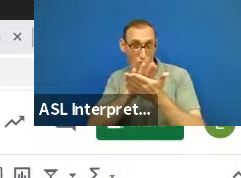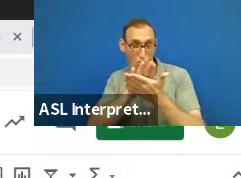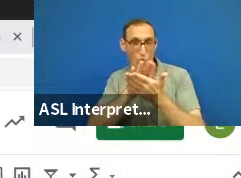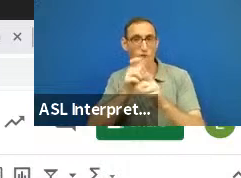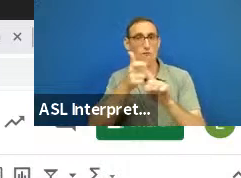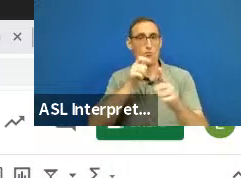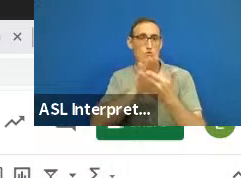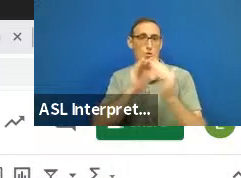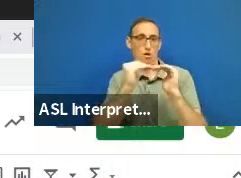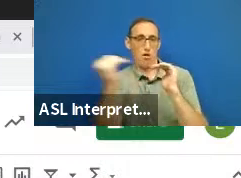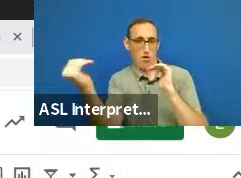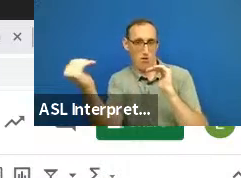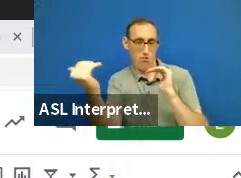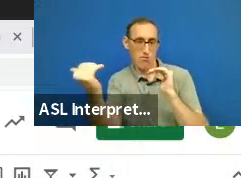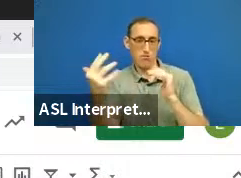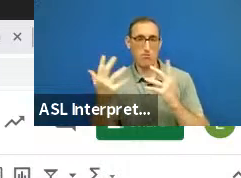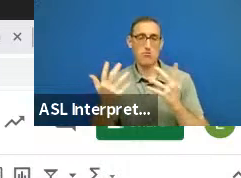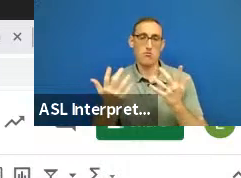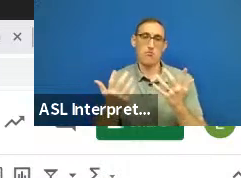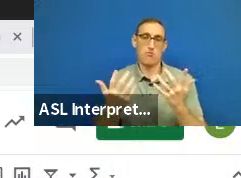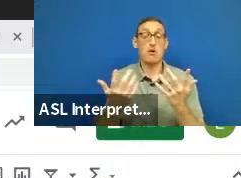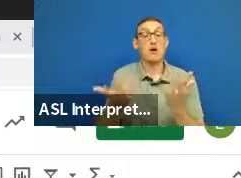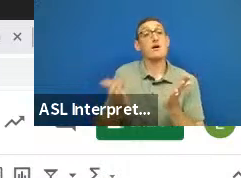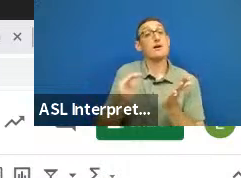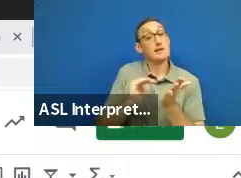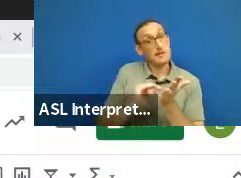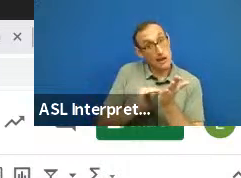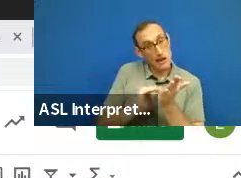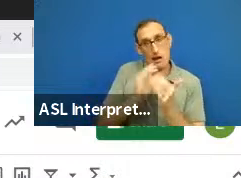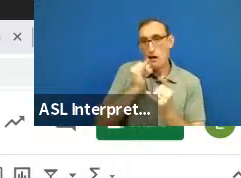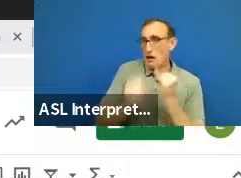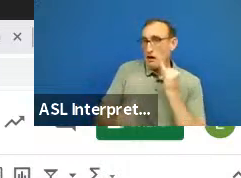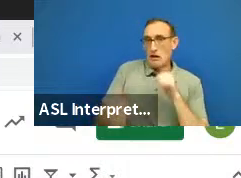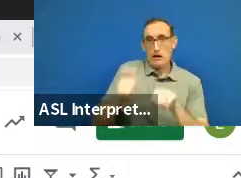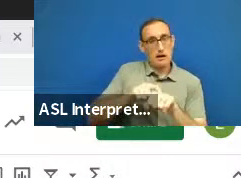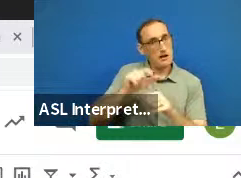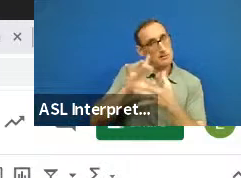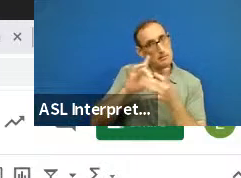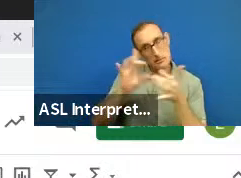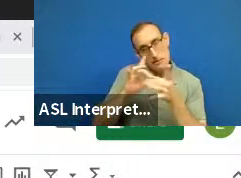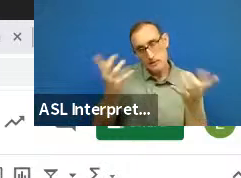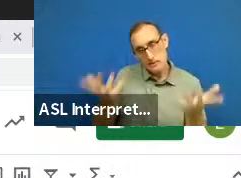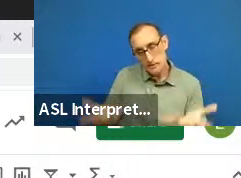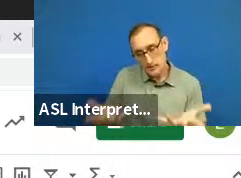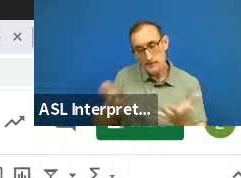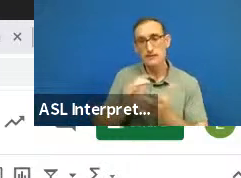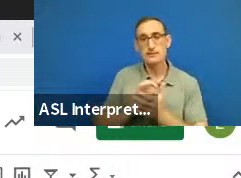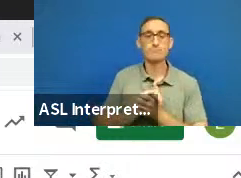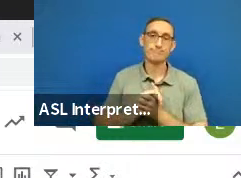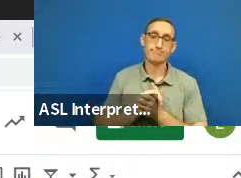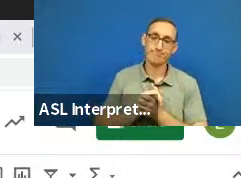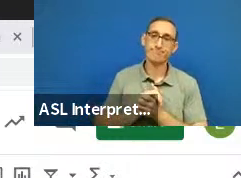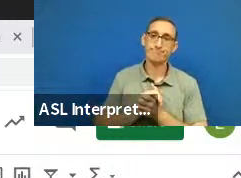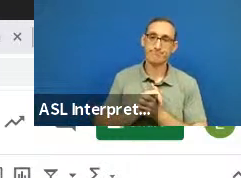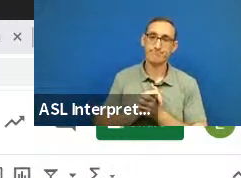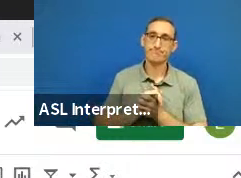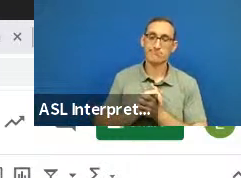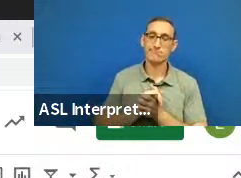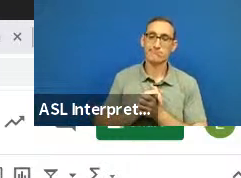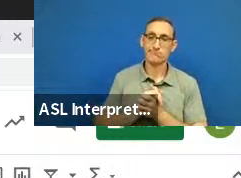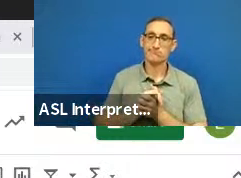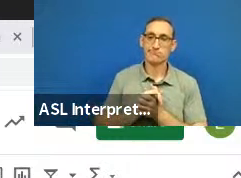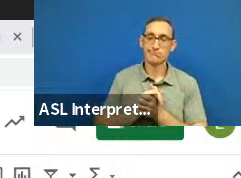and this is the last time I'll say that, but if you look at the